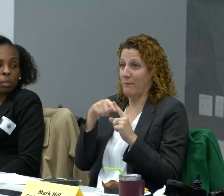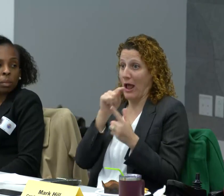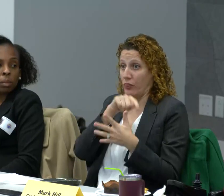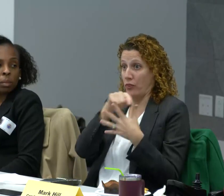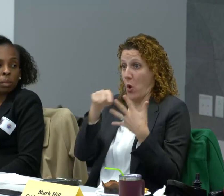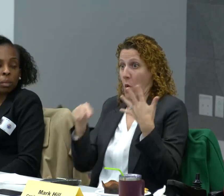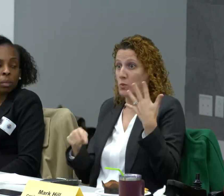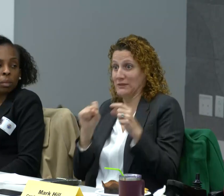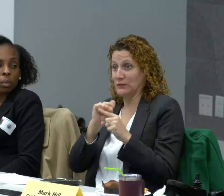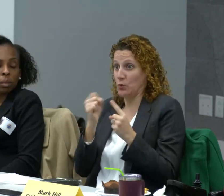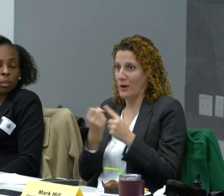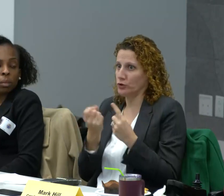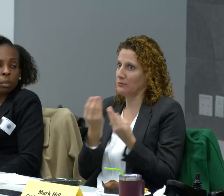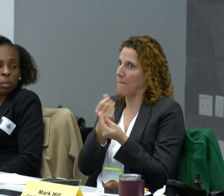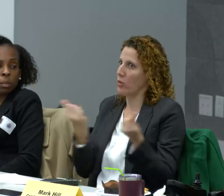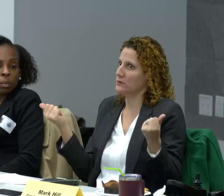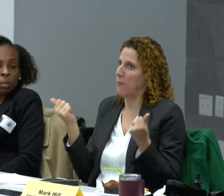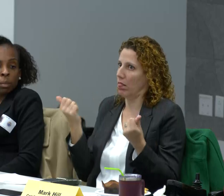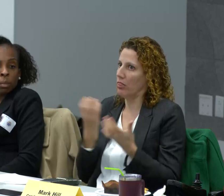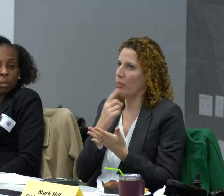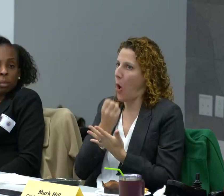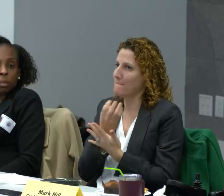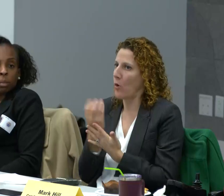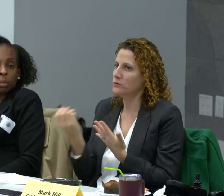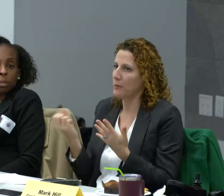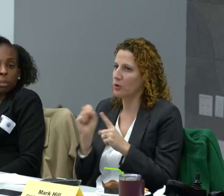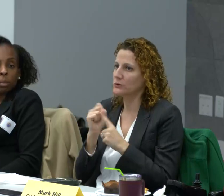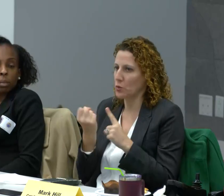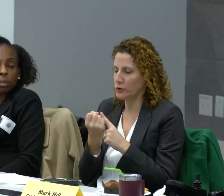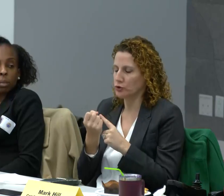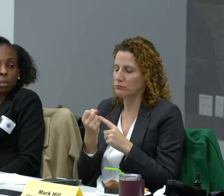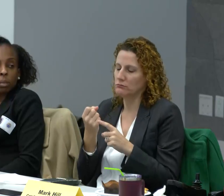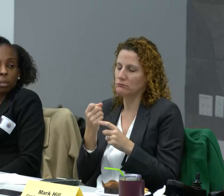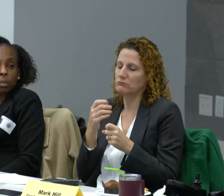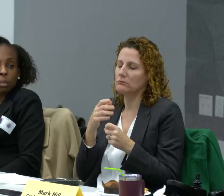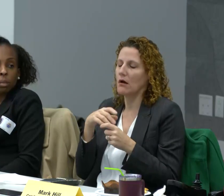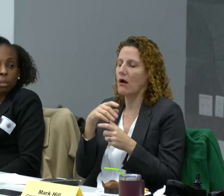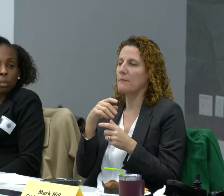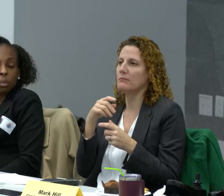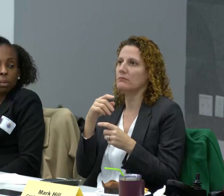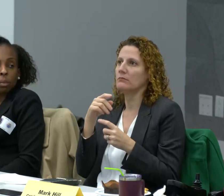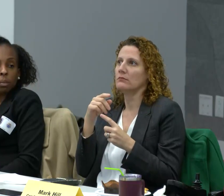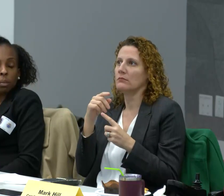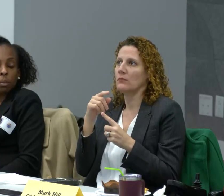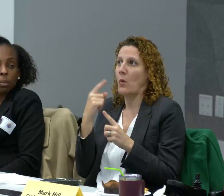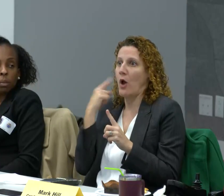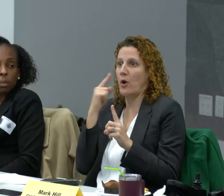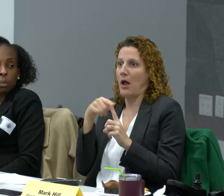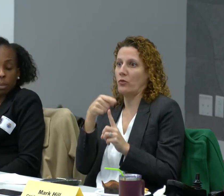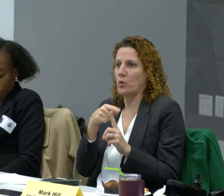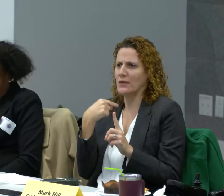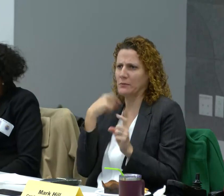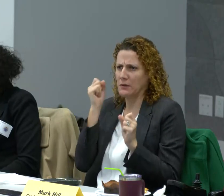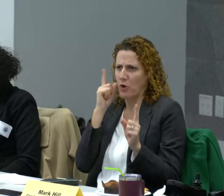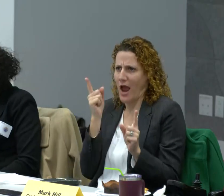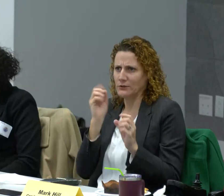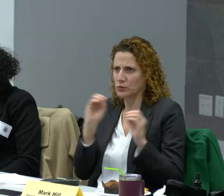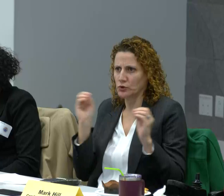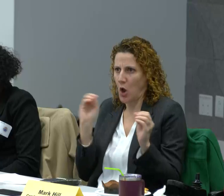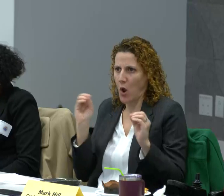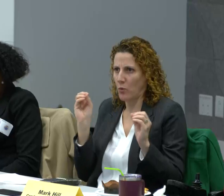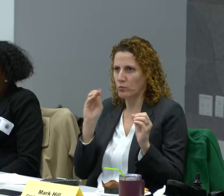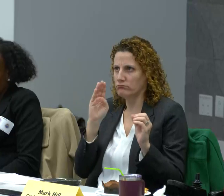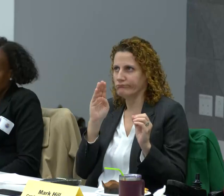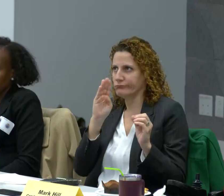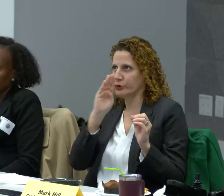I mean, personally, when I heard about those situations, and there were multiple situations that I became aware of, when I heard